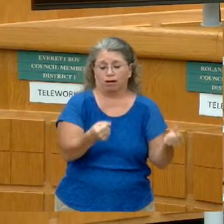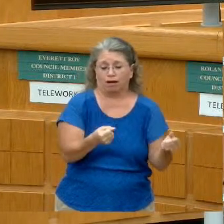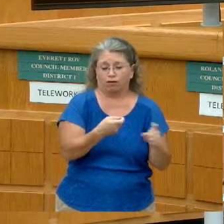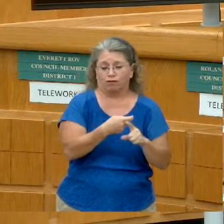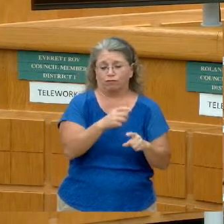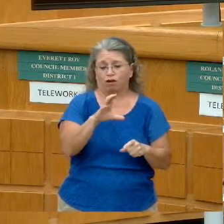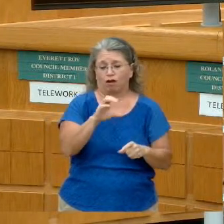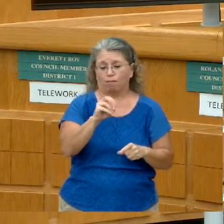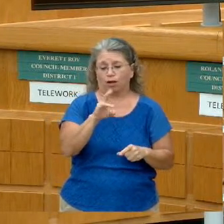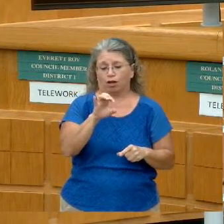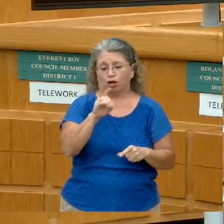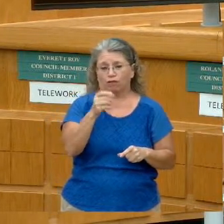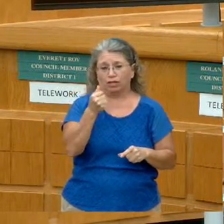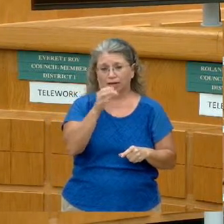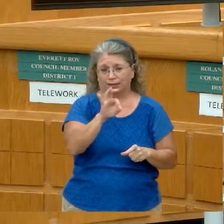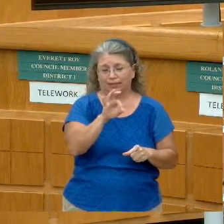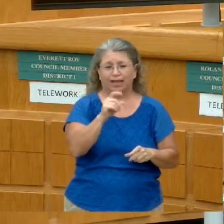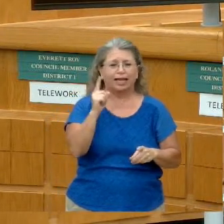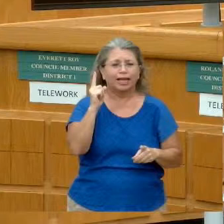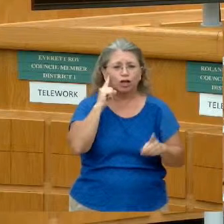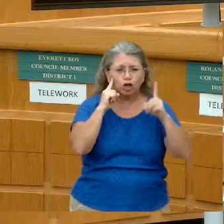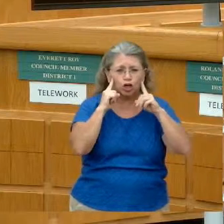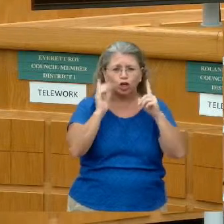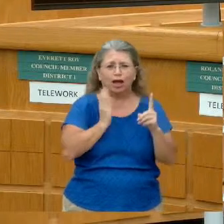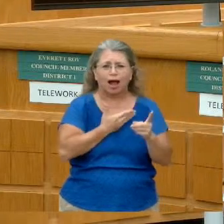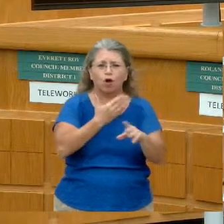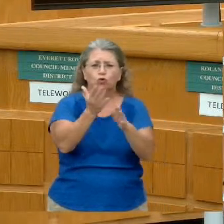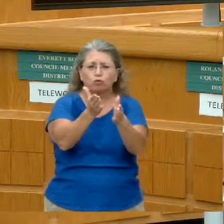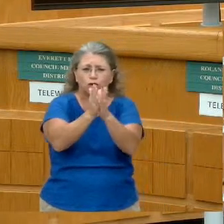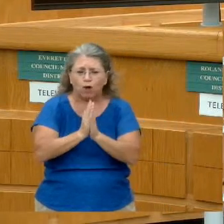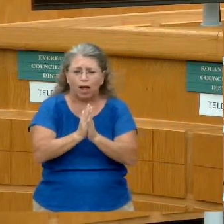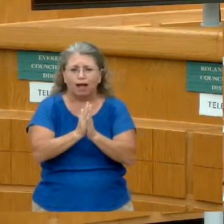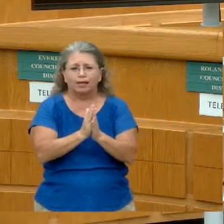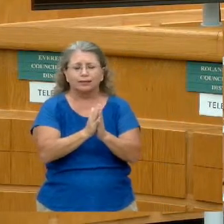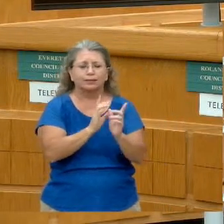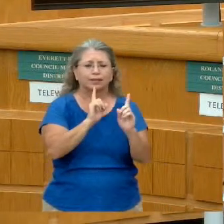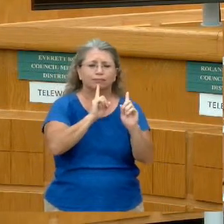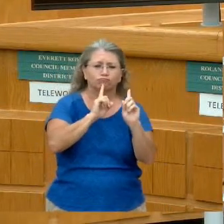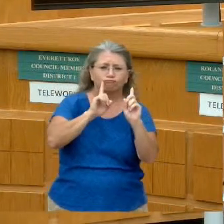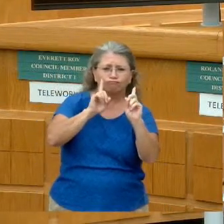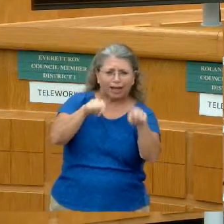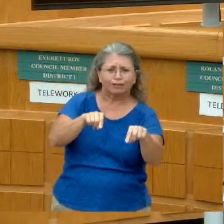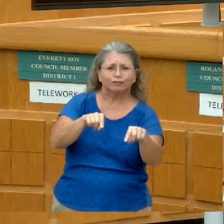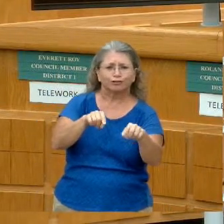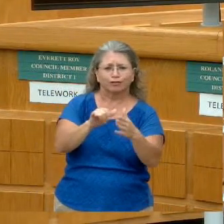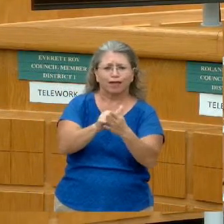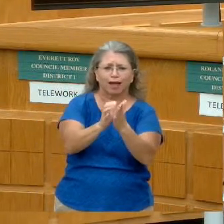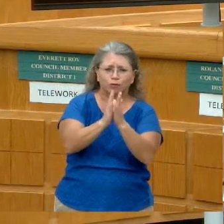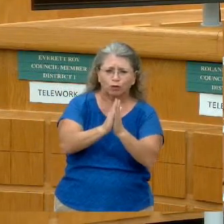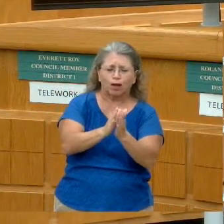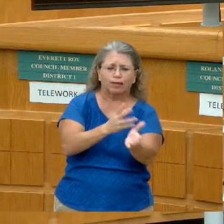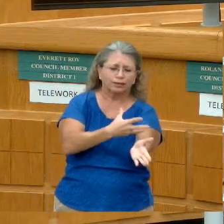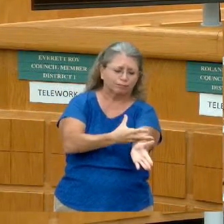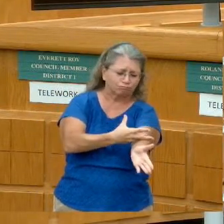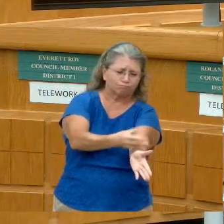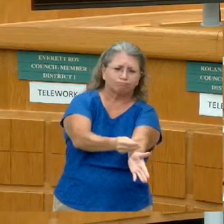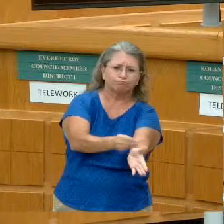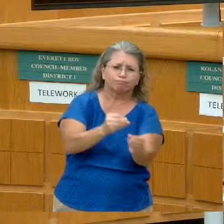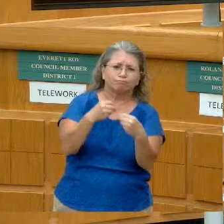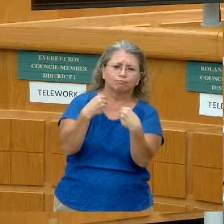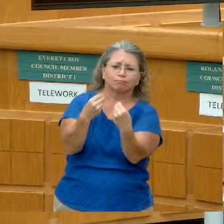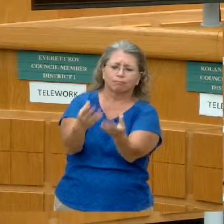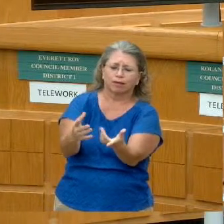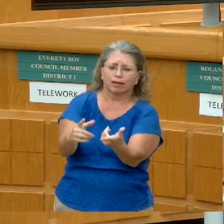our plea, and he has answered the call and has saved 2 lives by giving his blood, which will be used